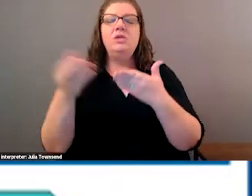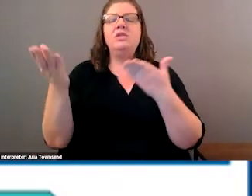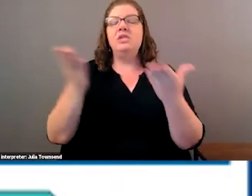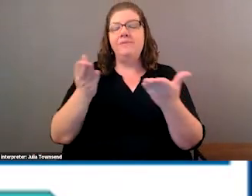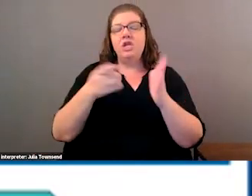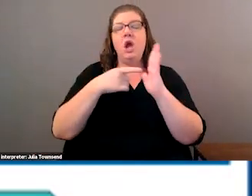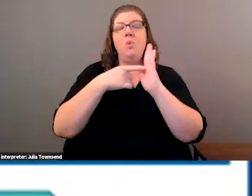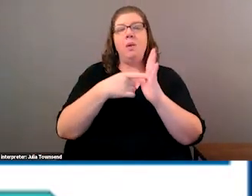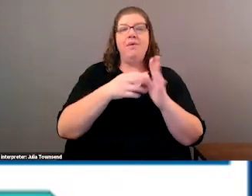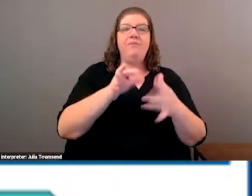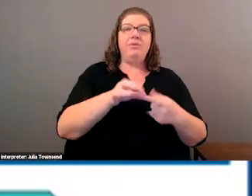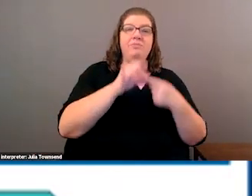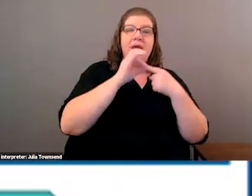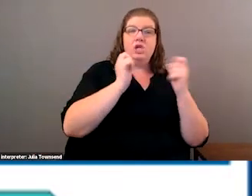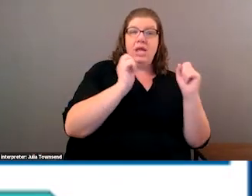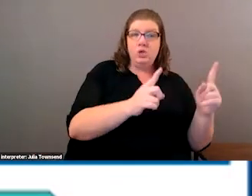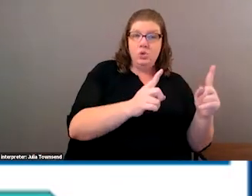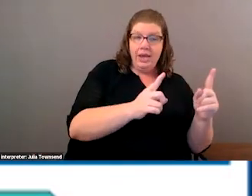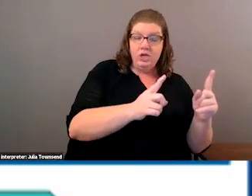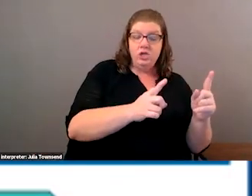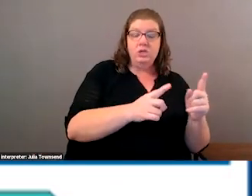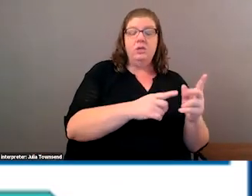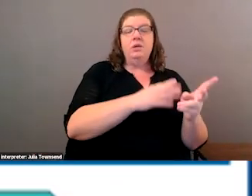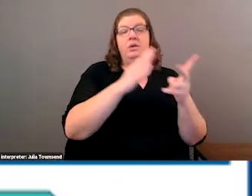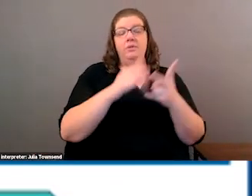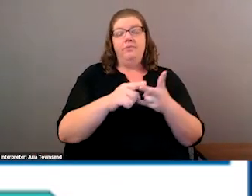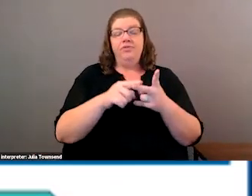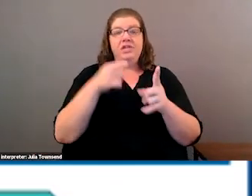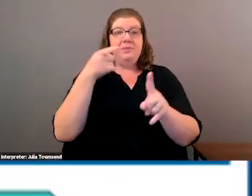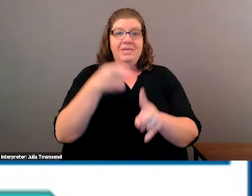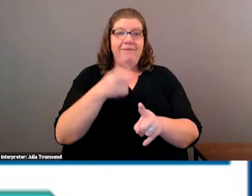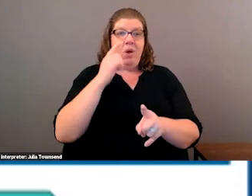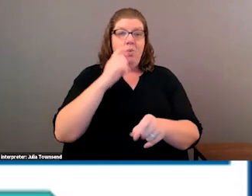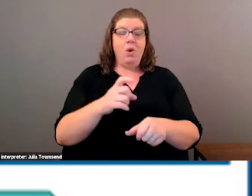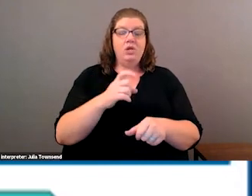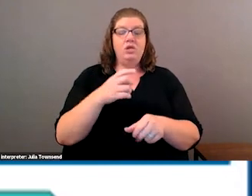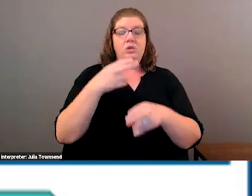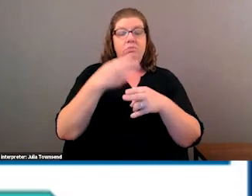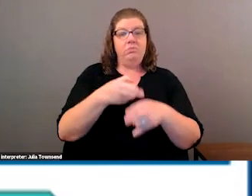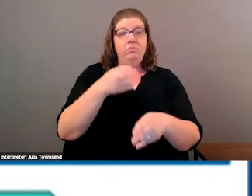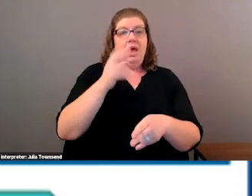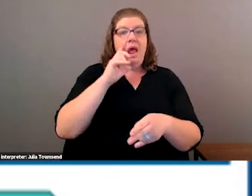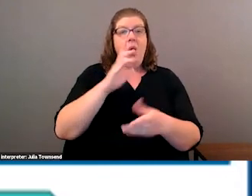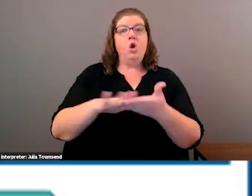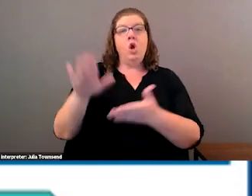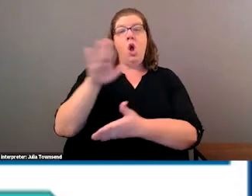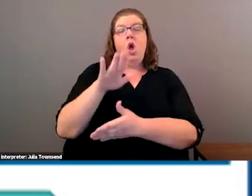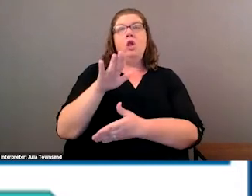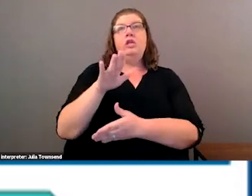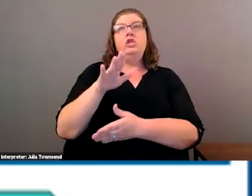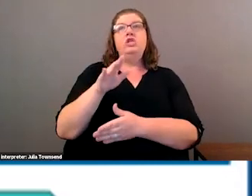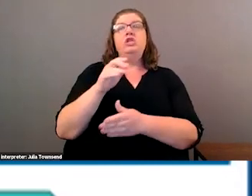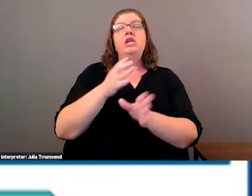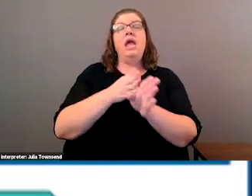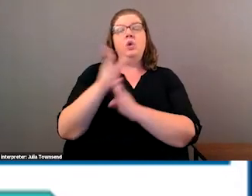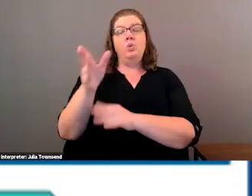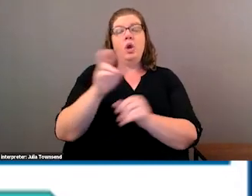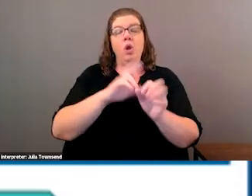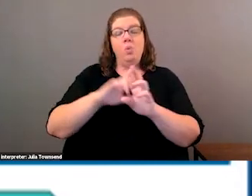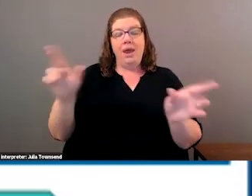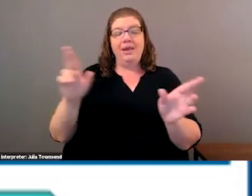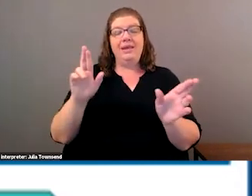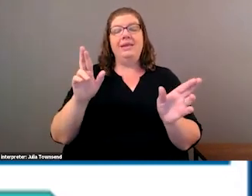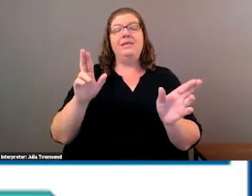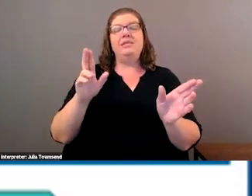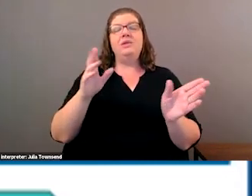special education. And specifically, I want to call out our College and Career Readiness Coordinator, Tiffany Carson, who has